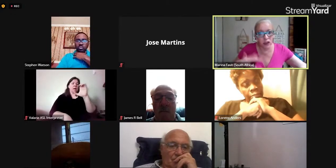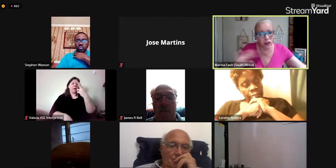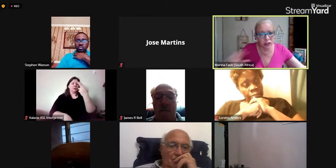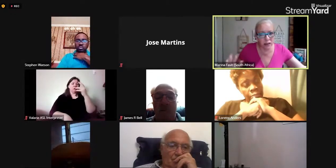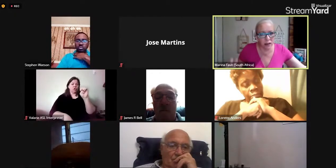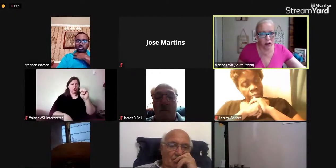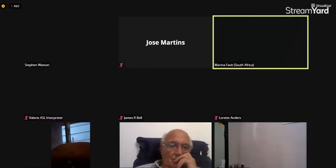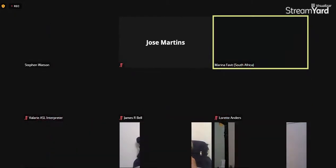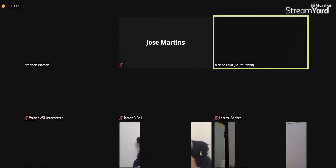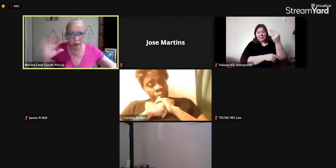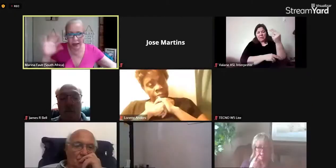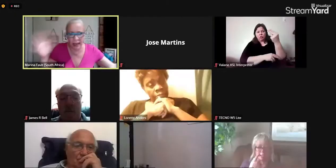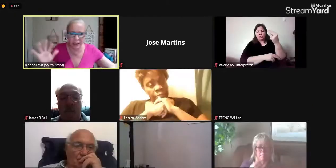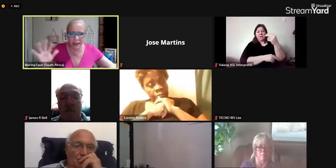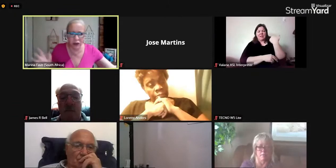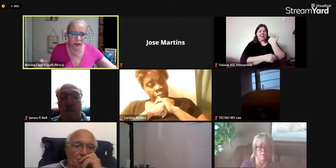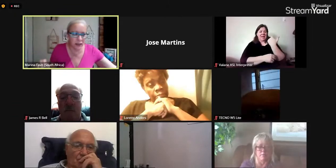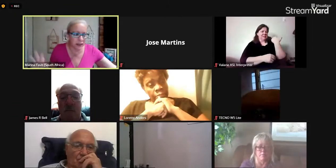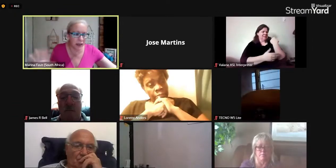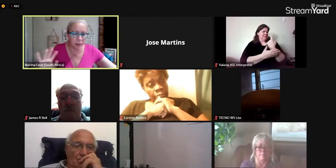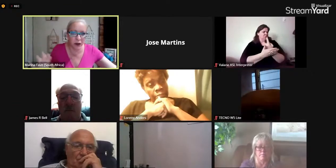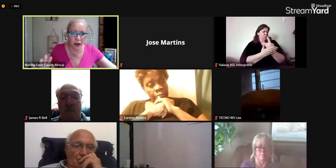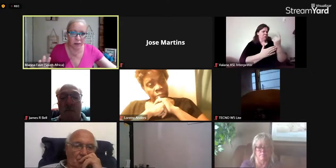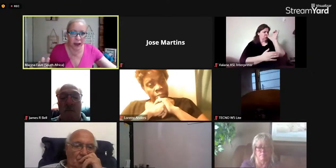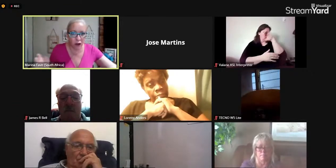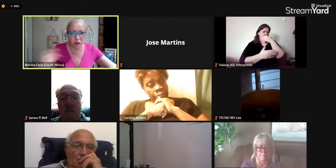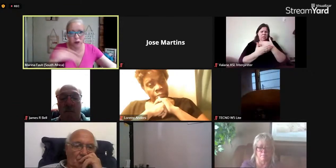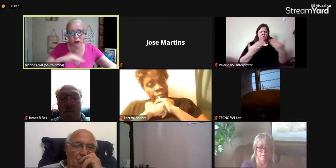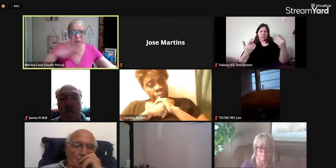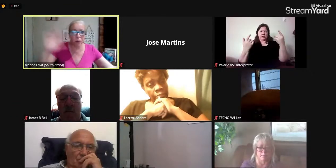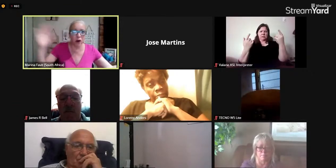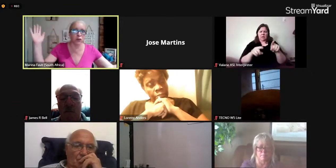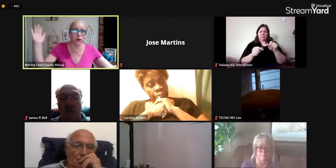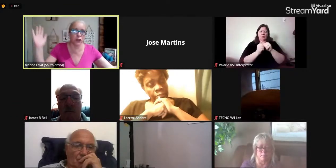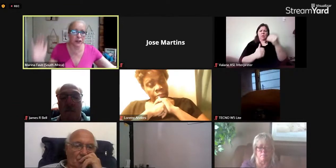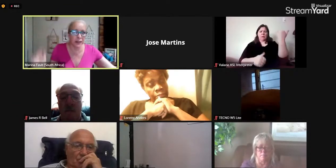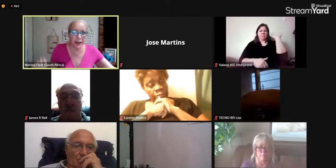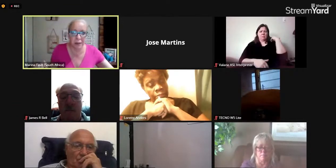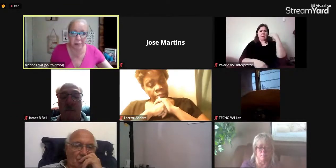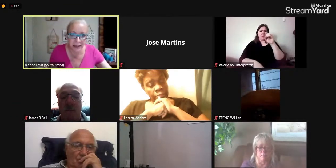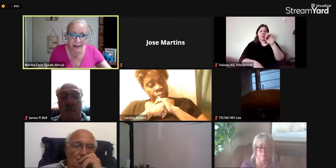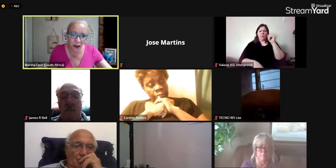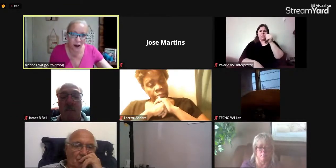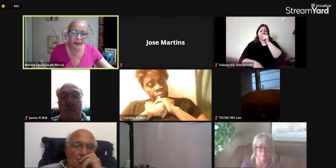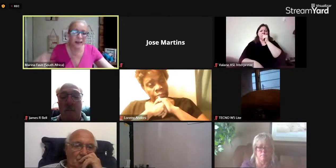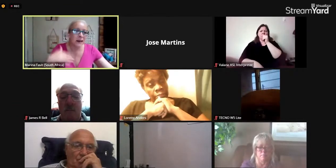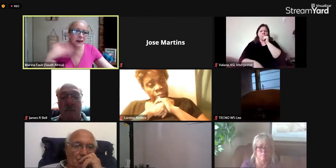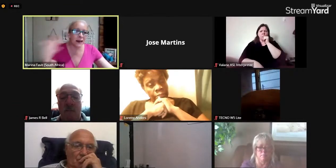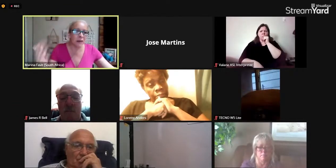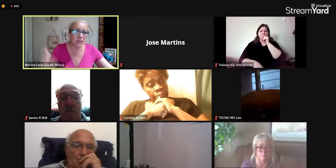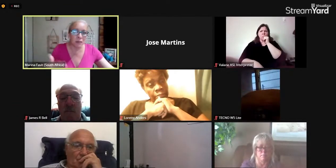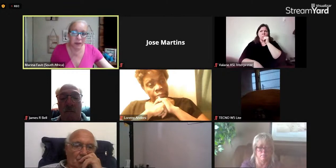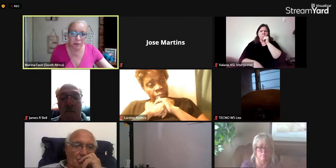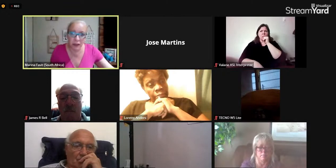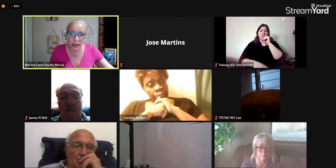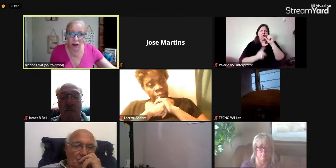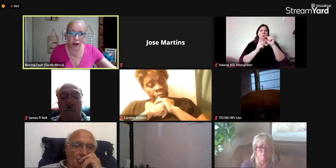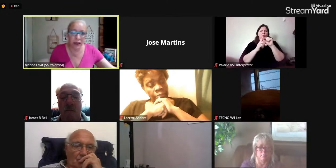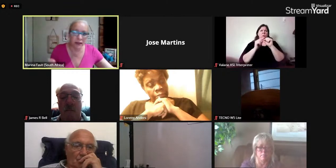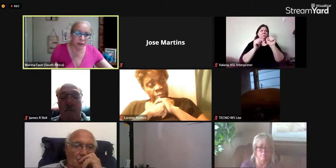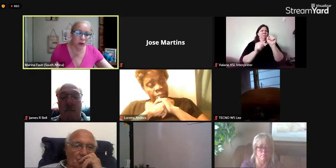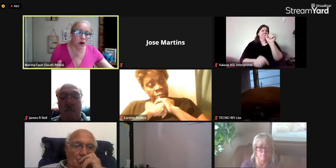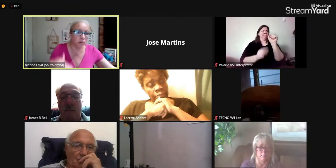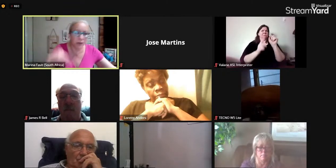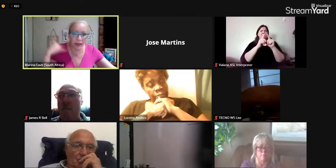it. It's just the last week we've been having strange things happening on our back office where our password looks like a meter long. Some people